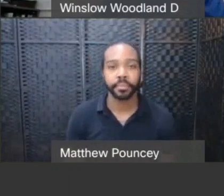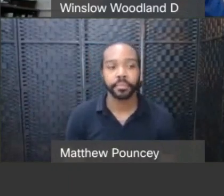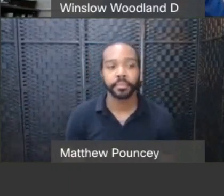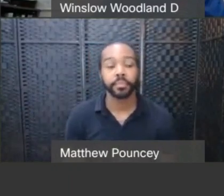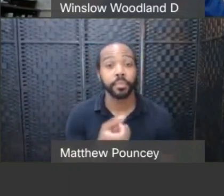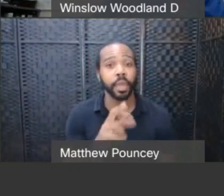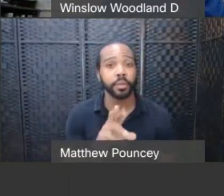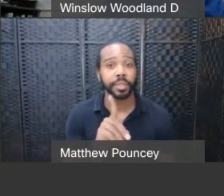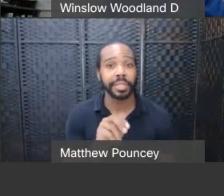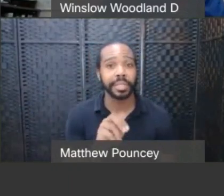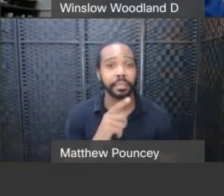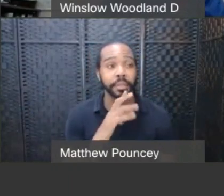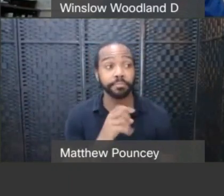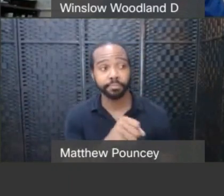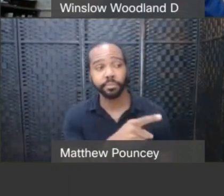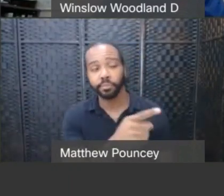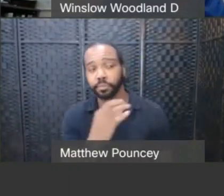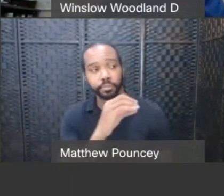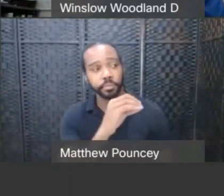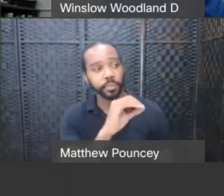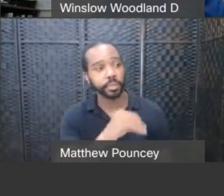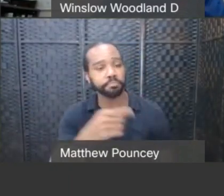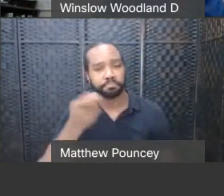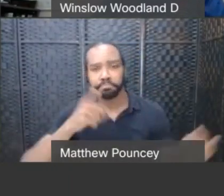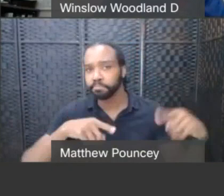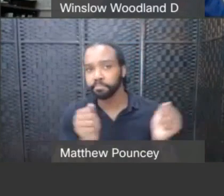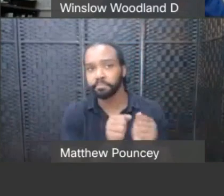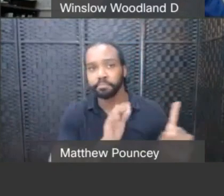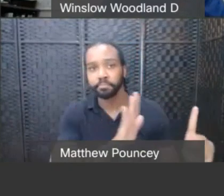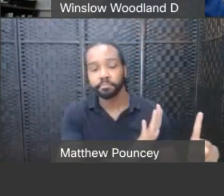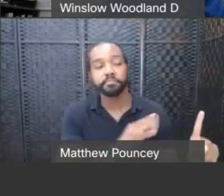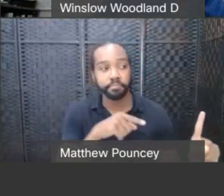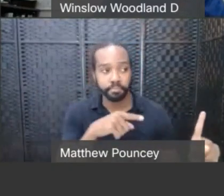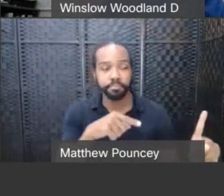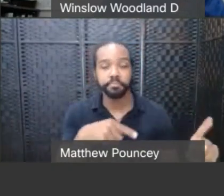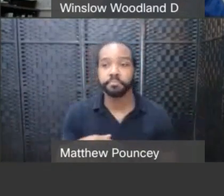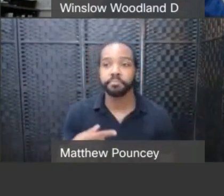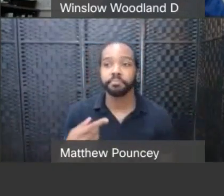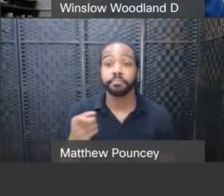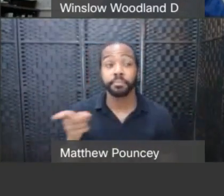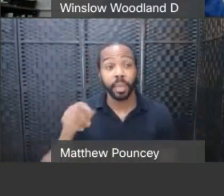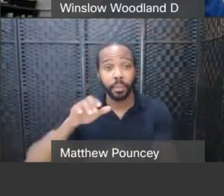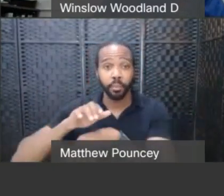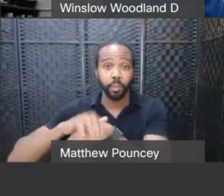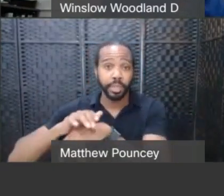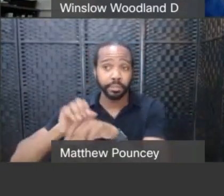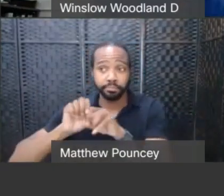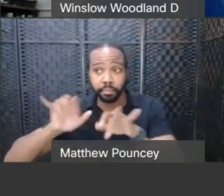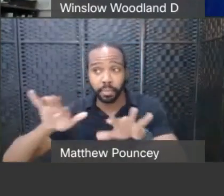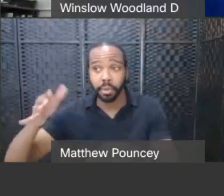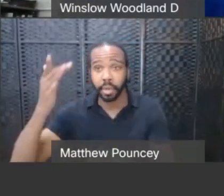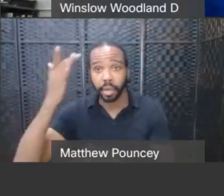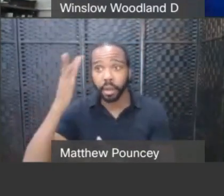100%. I fully agree. Even when the British variant first came out and we didn't have information on whether or not the vaccines worked, and everybody